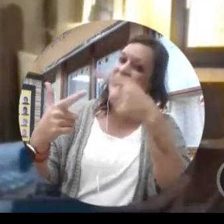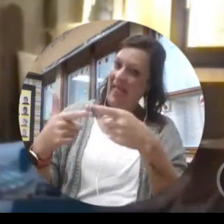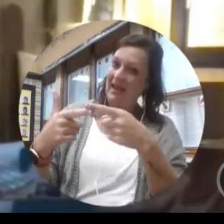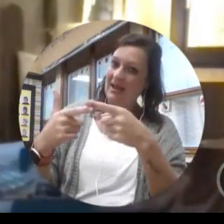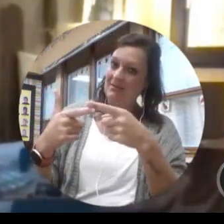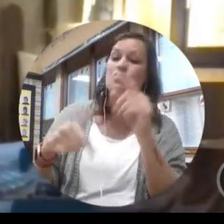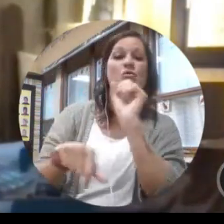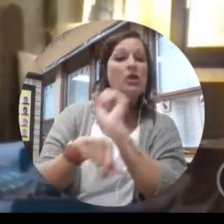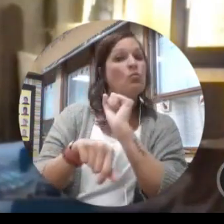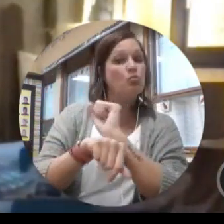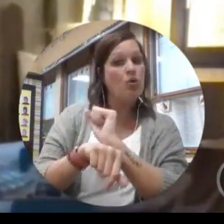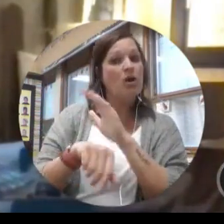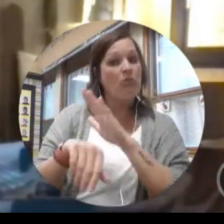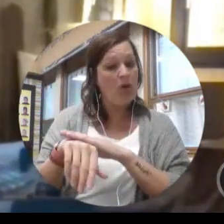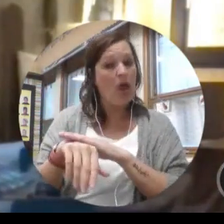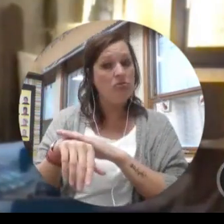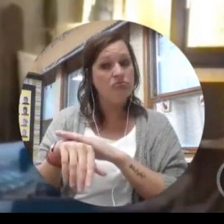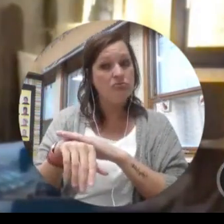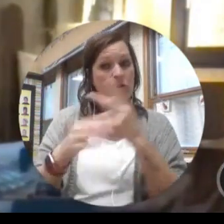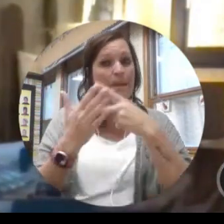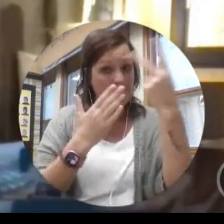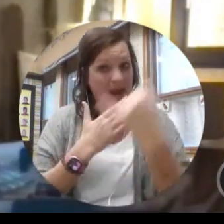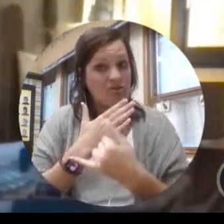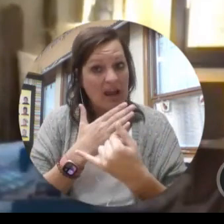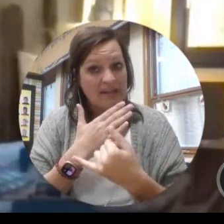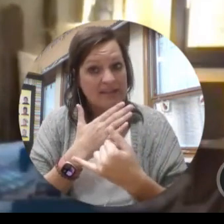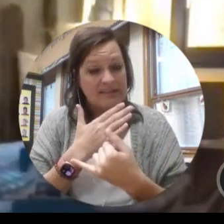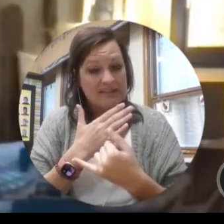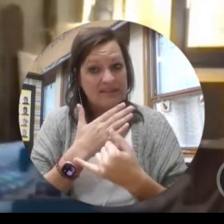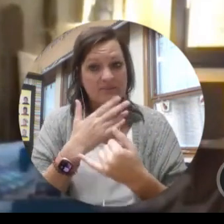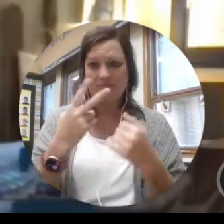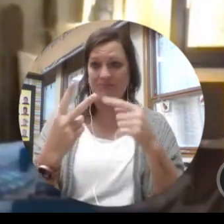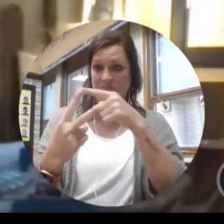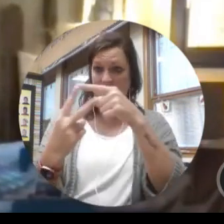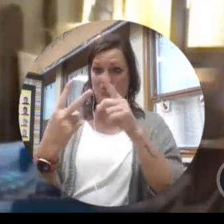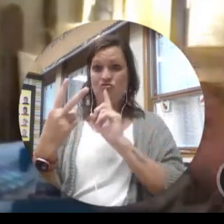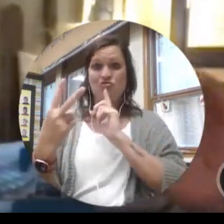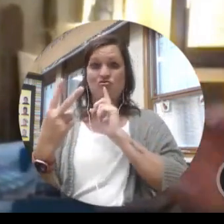presentation. Finally, now it would be the right time to invite the other kids